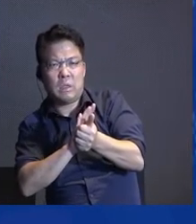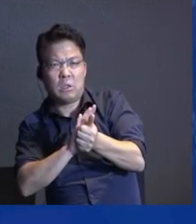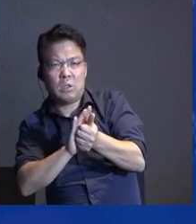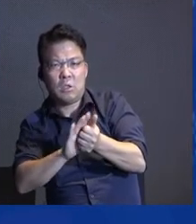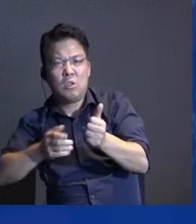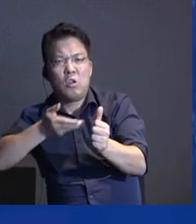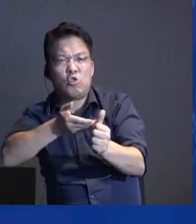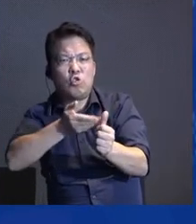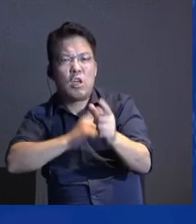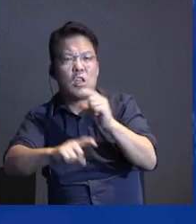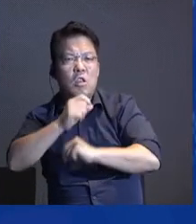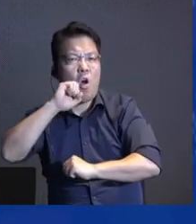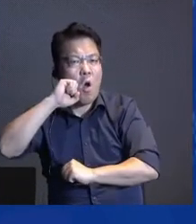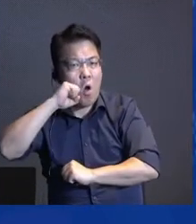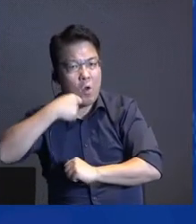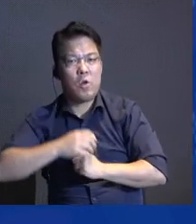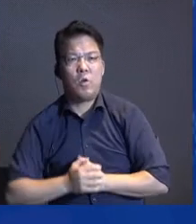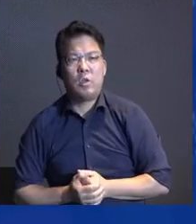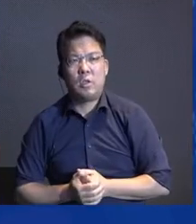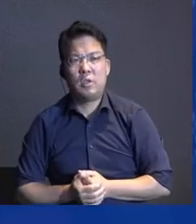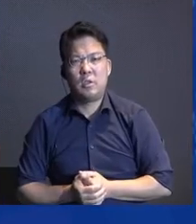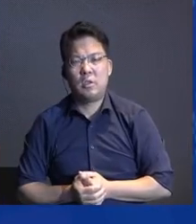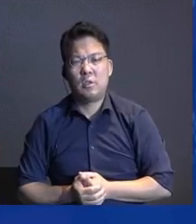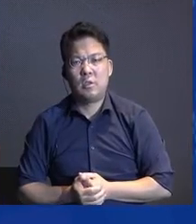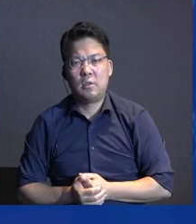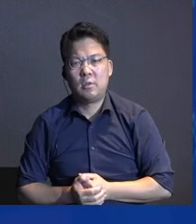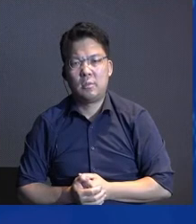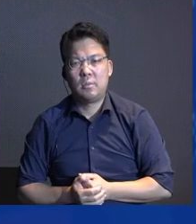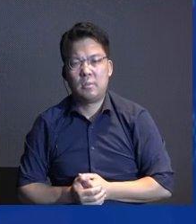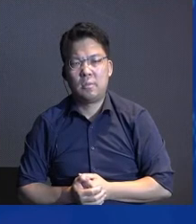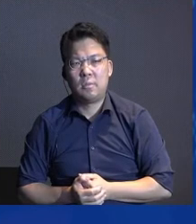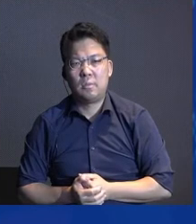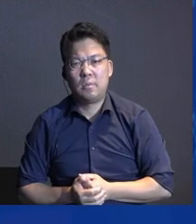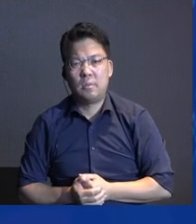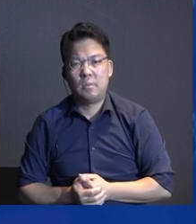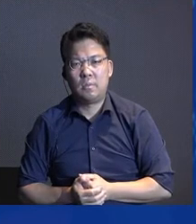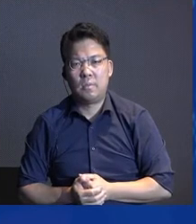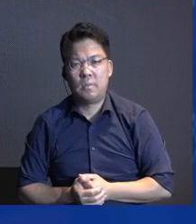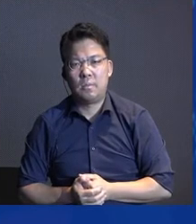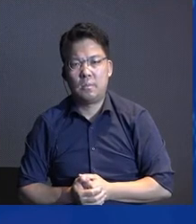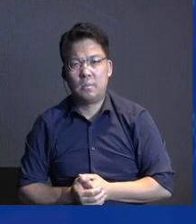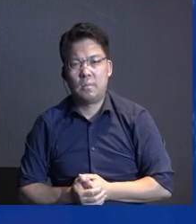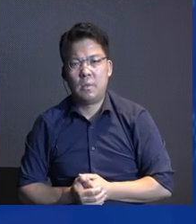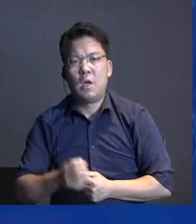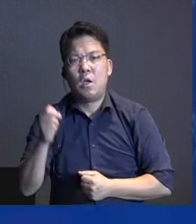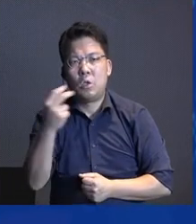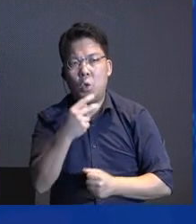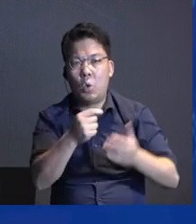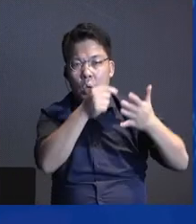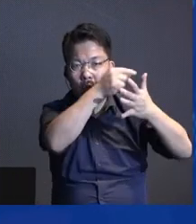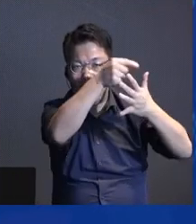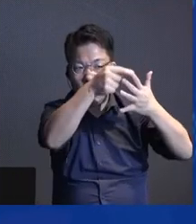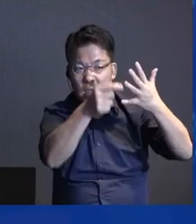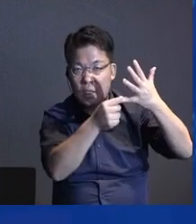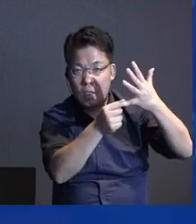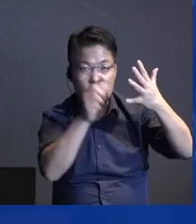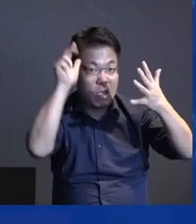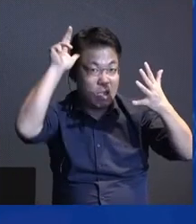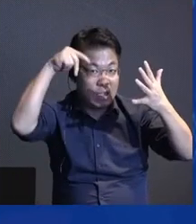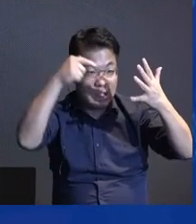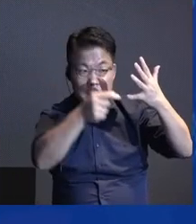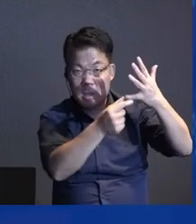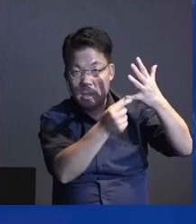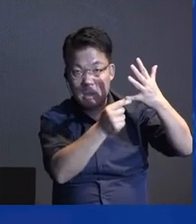tend not to accept high-level people in Japan. We are particular about accepting the highest possible level